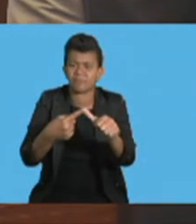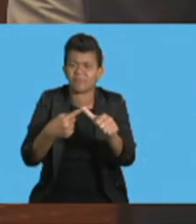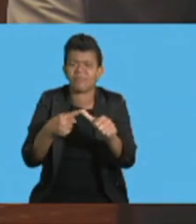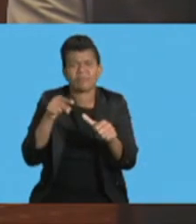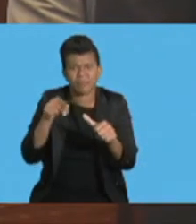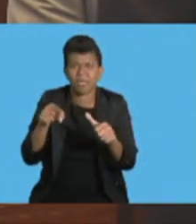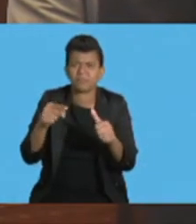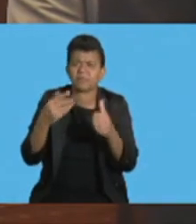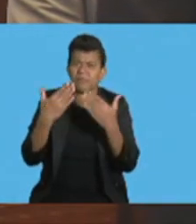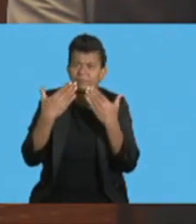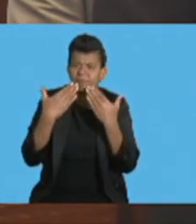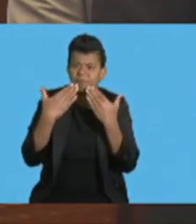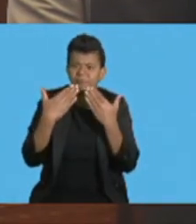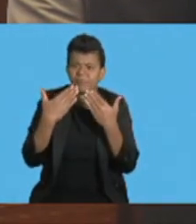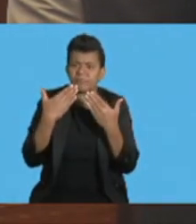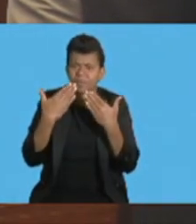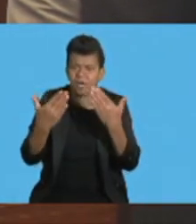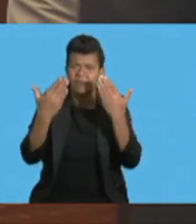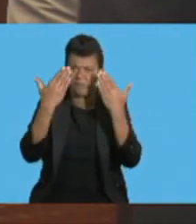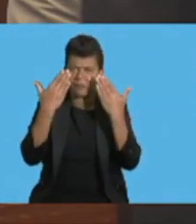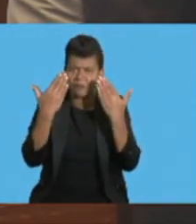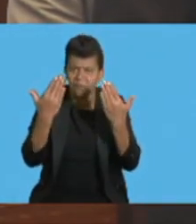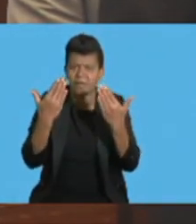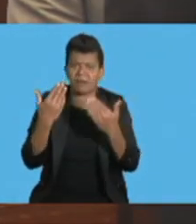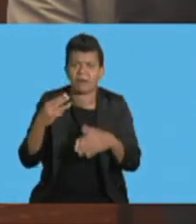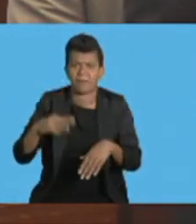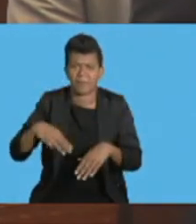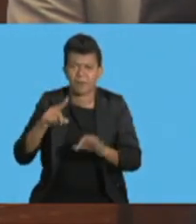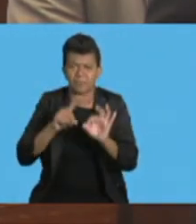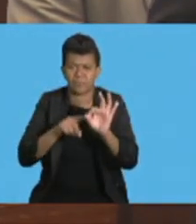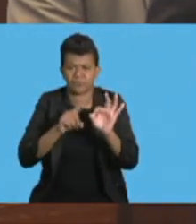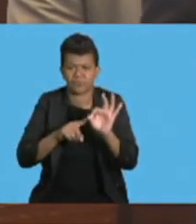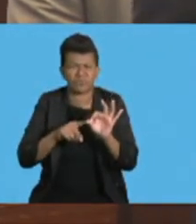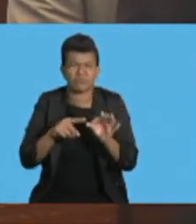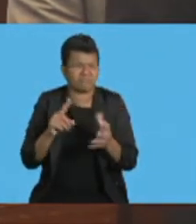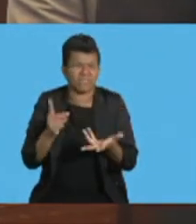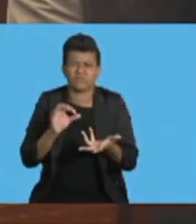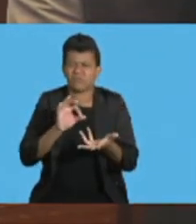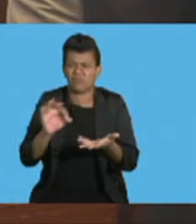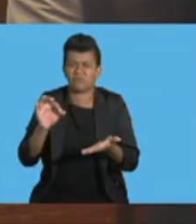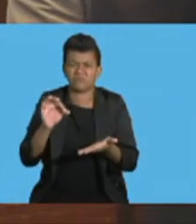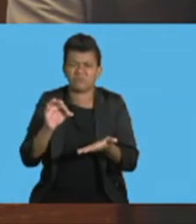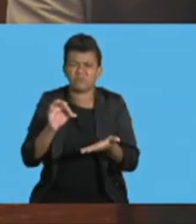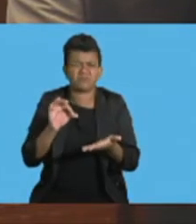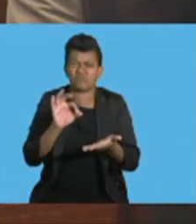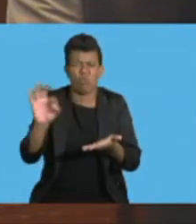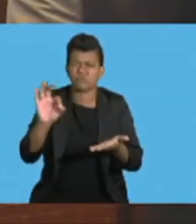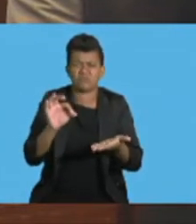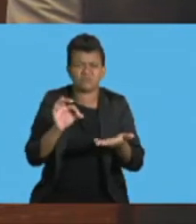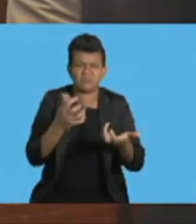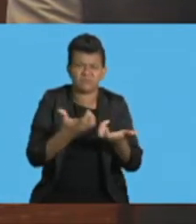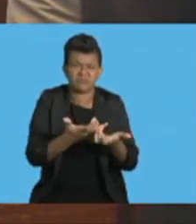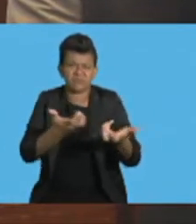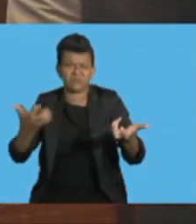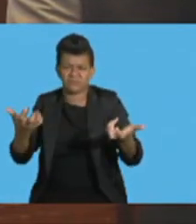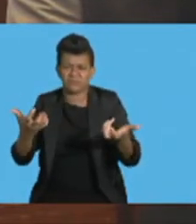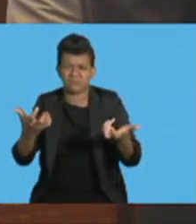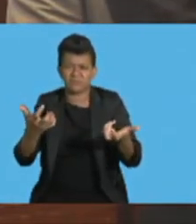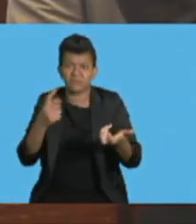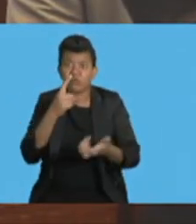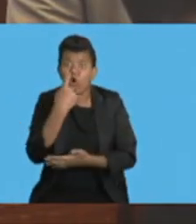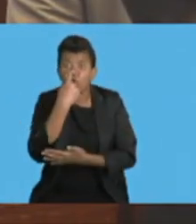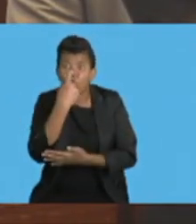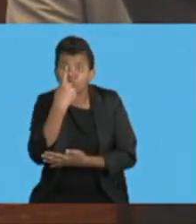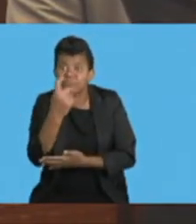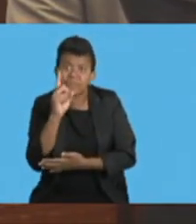Member for the question. I think the question is not totally correct. It is not sections of Thurston Garden. If you go to the museum, it is on the left